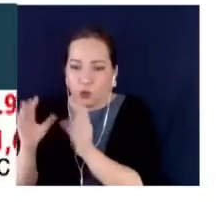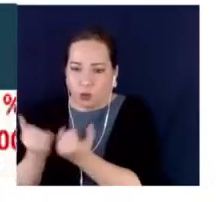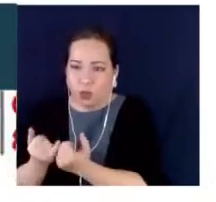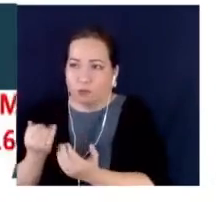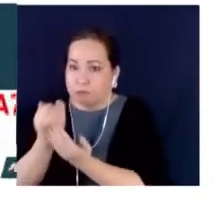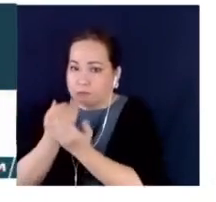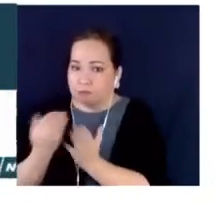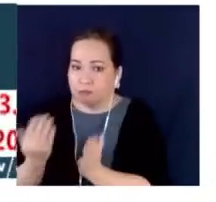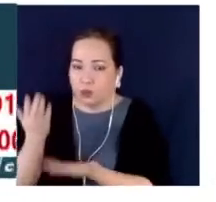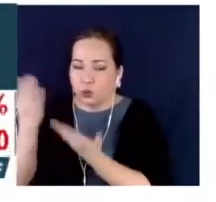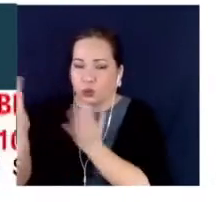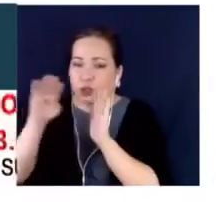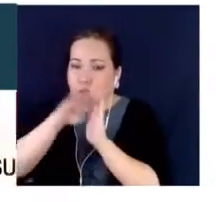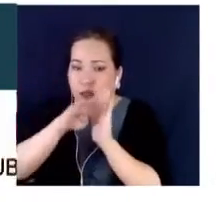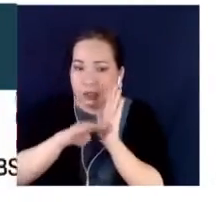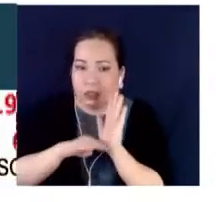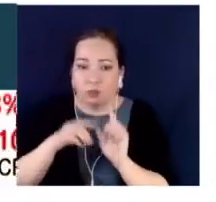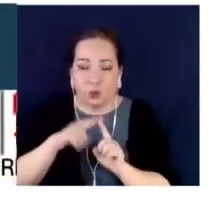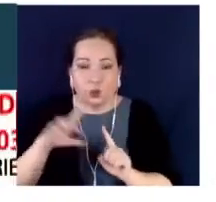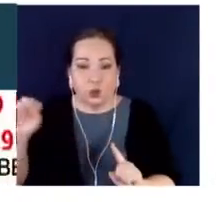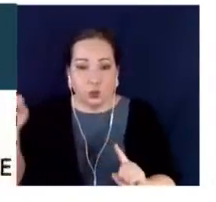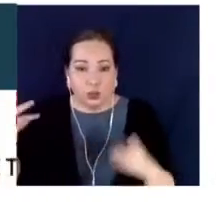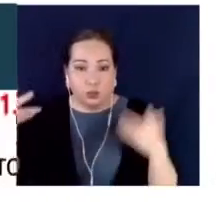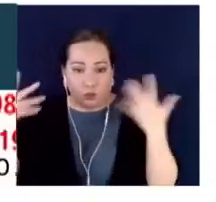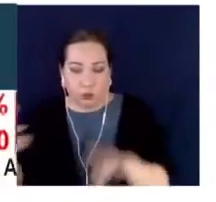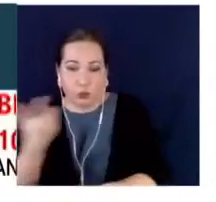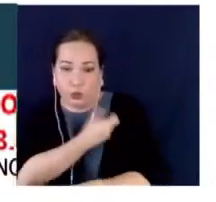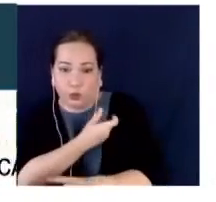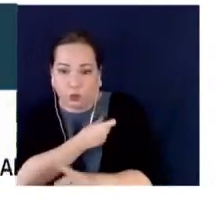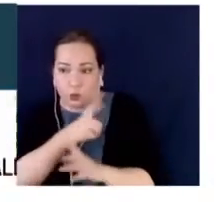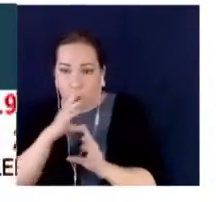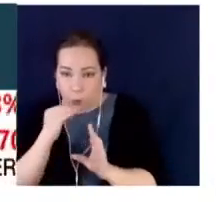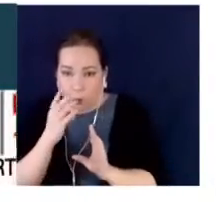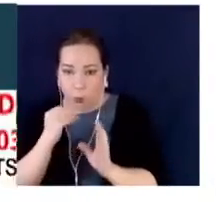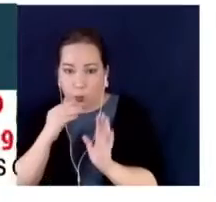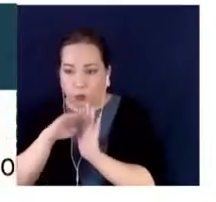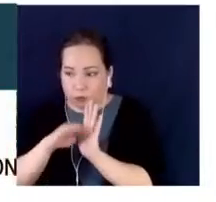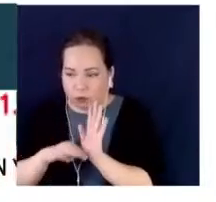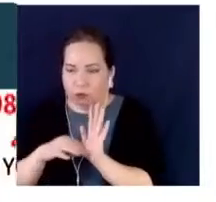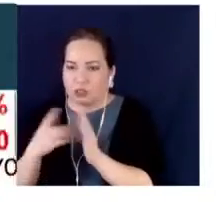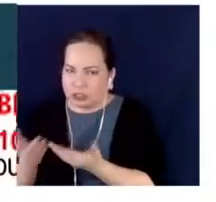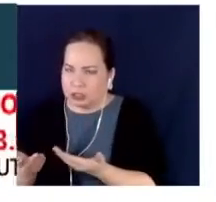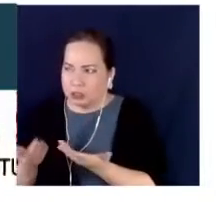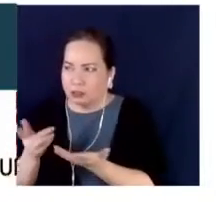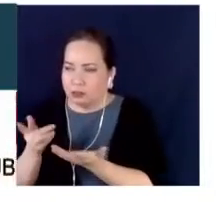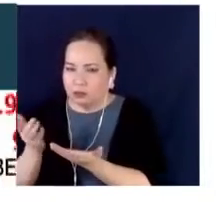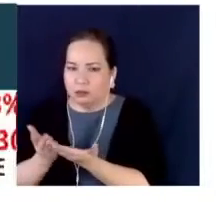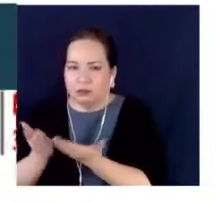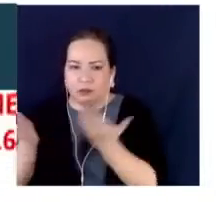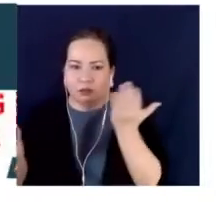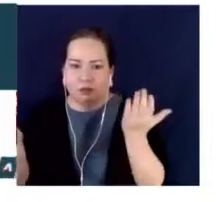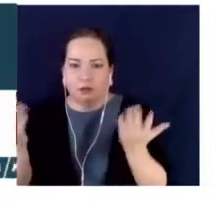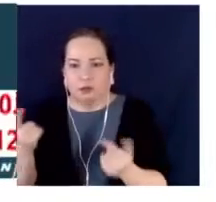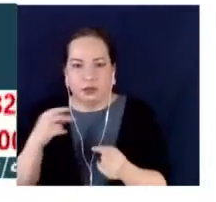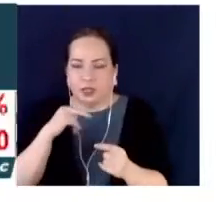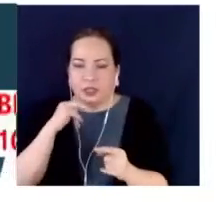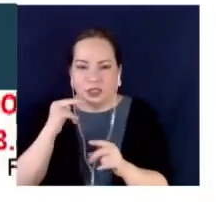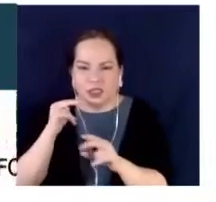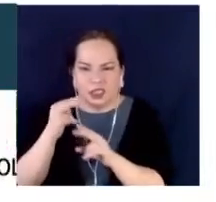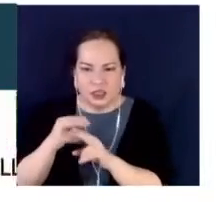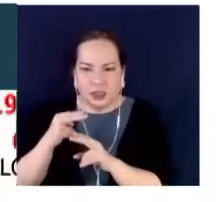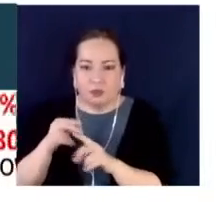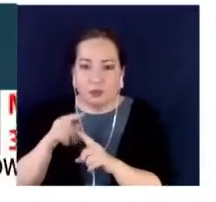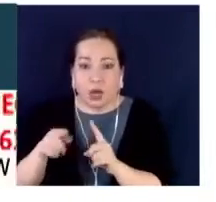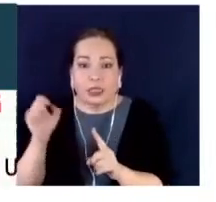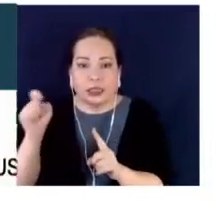be vaccinated to DOH. We will have a list of these names and submitted. They don't require the names, but they're requiring a